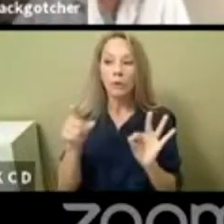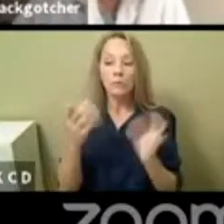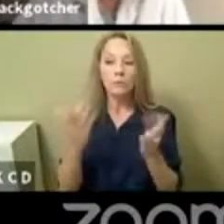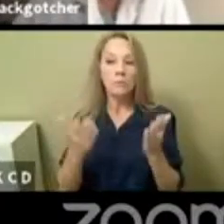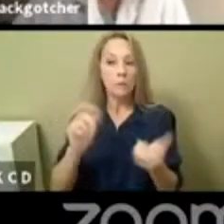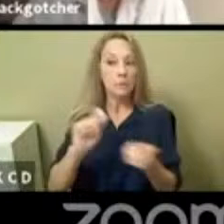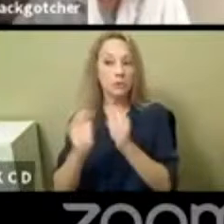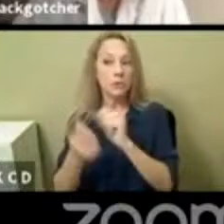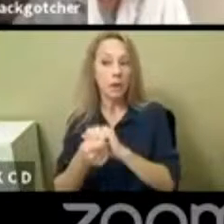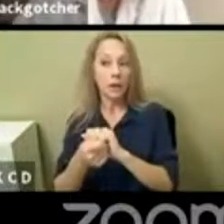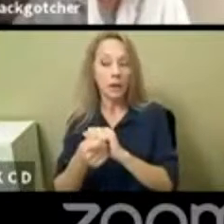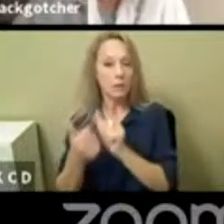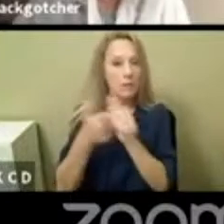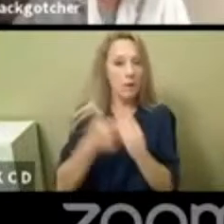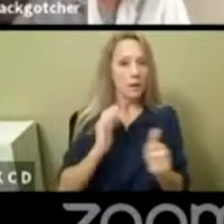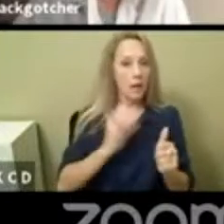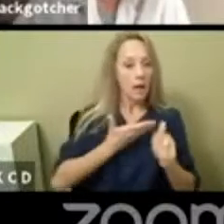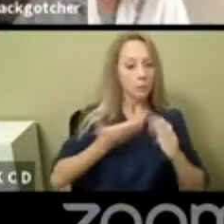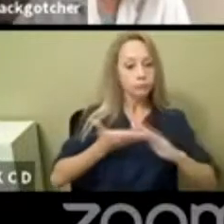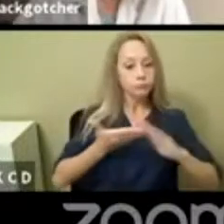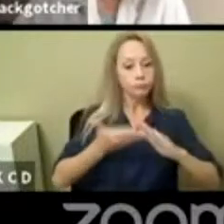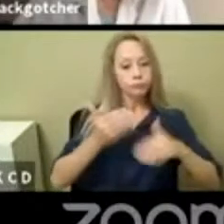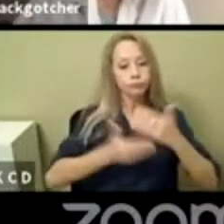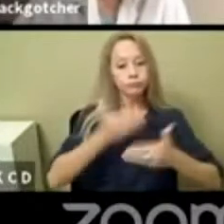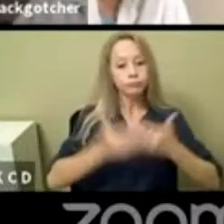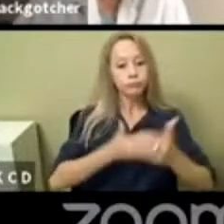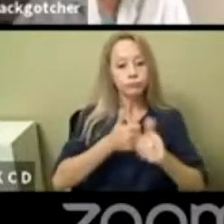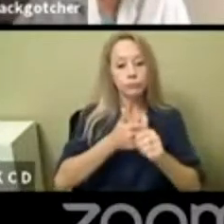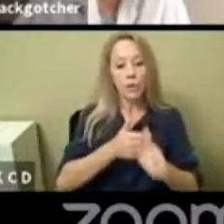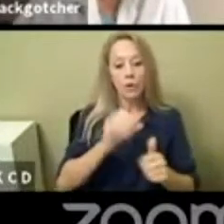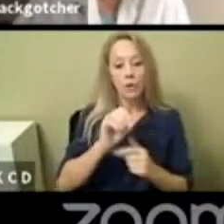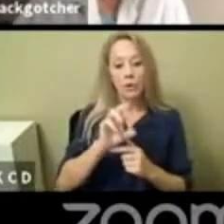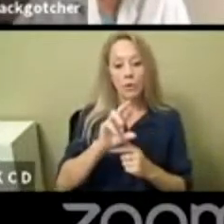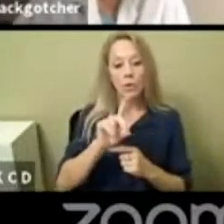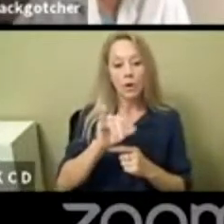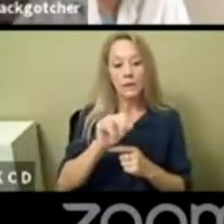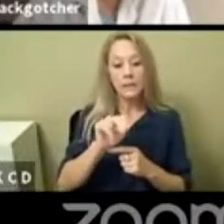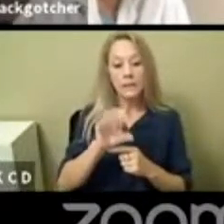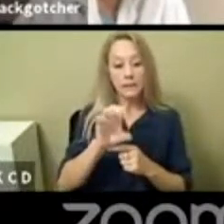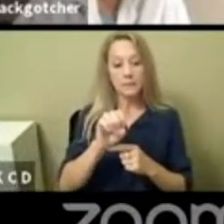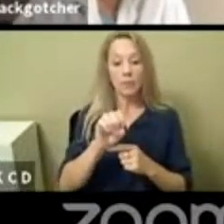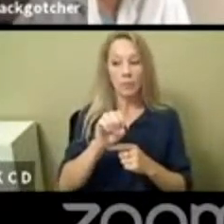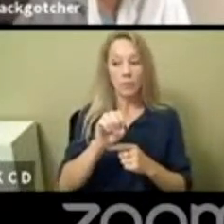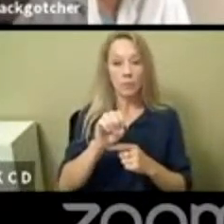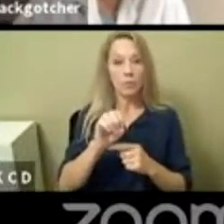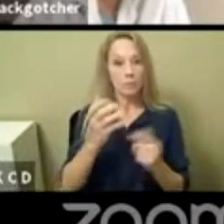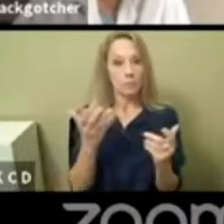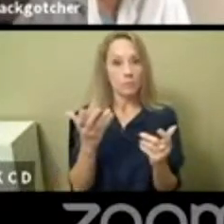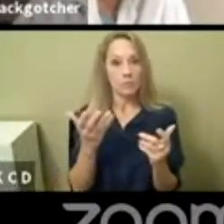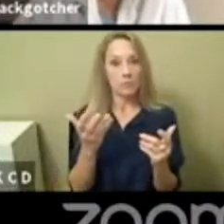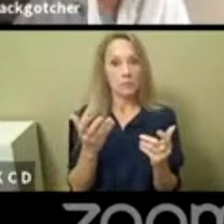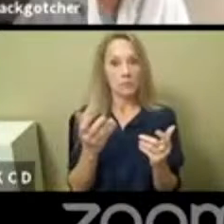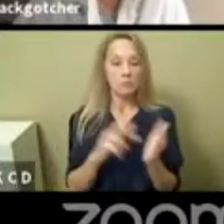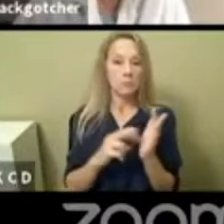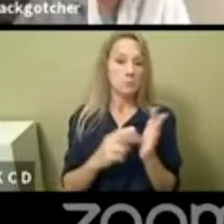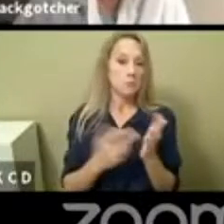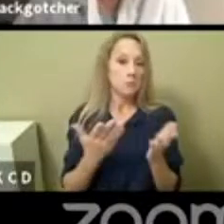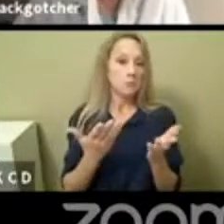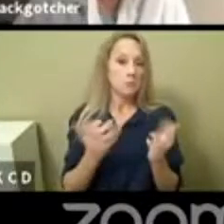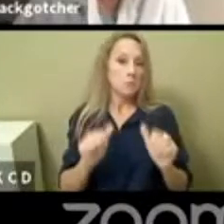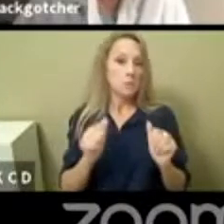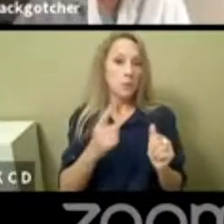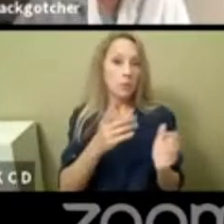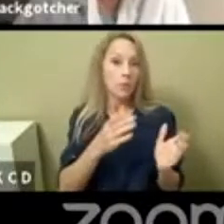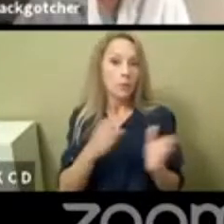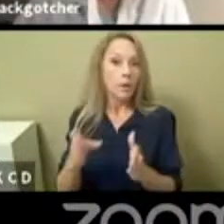we operate by ordinance to tell us how we operate, which is, I think, one way to make